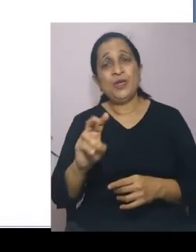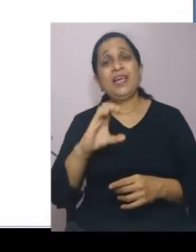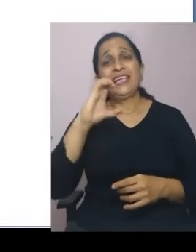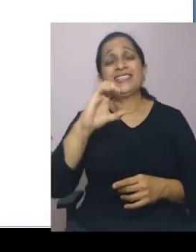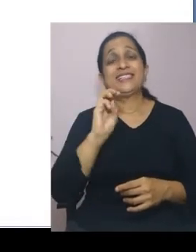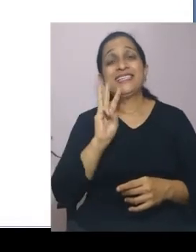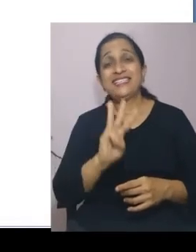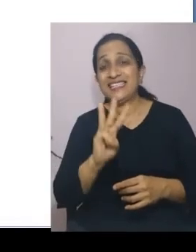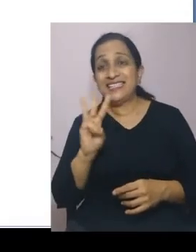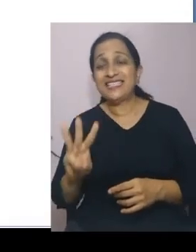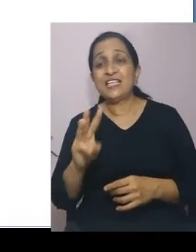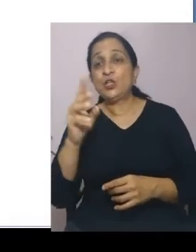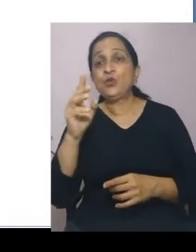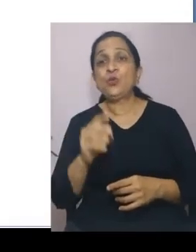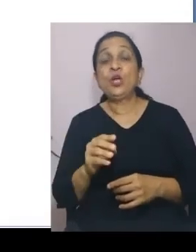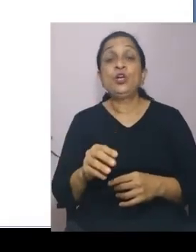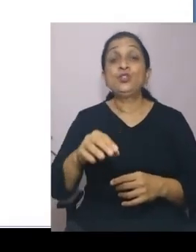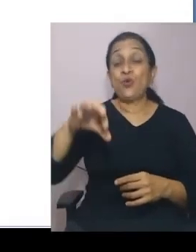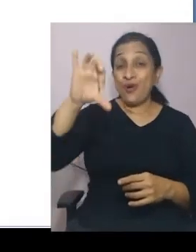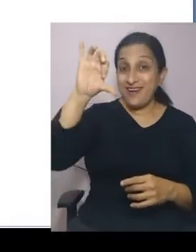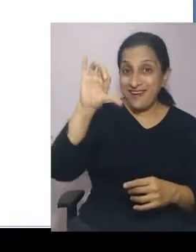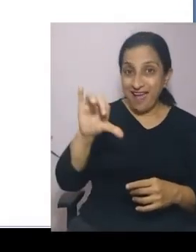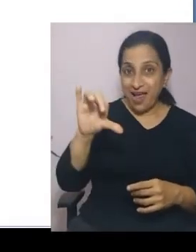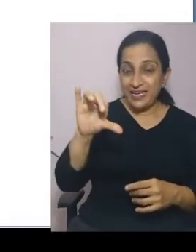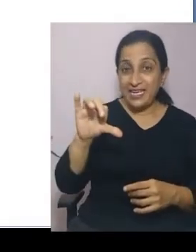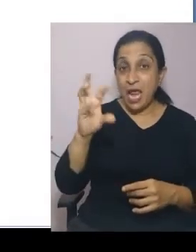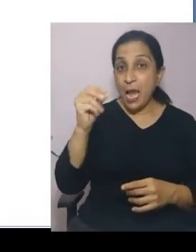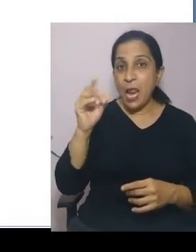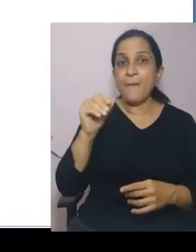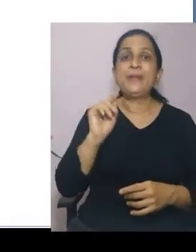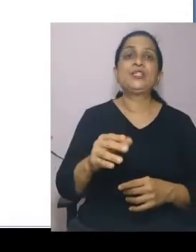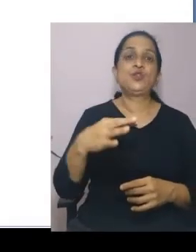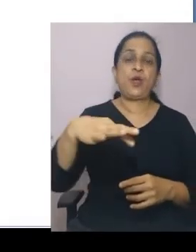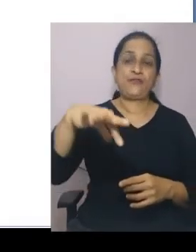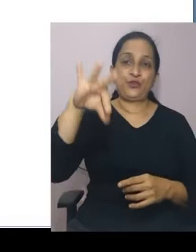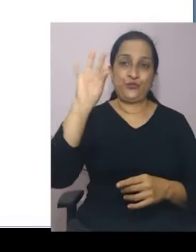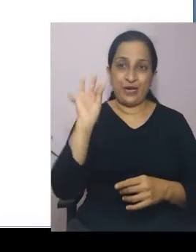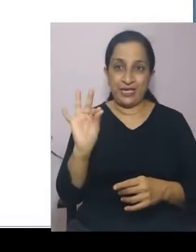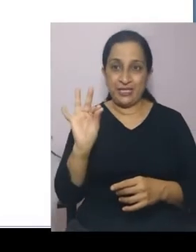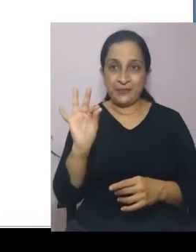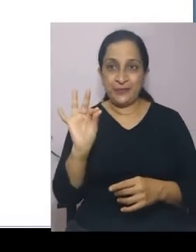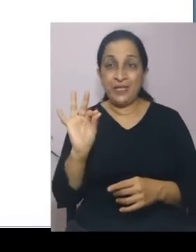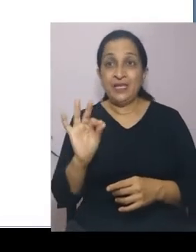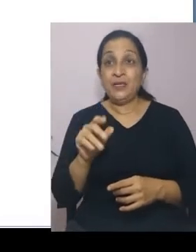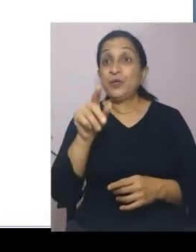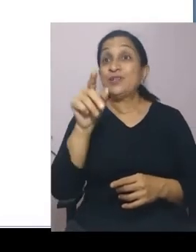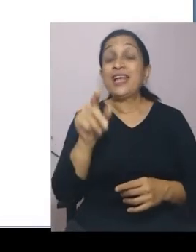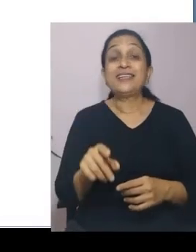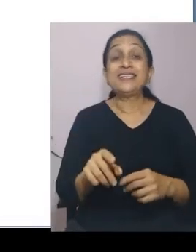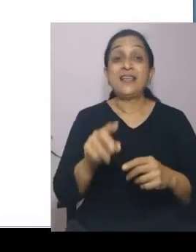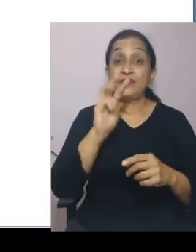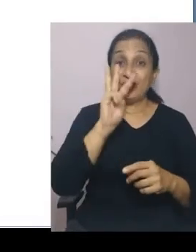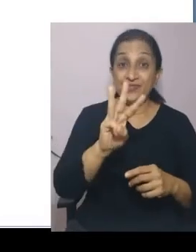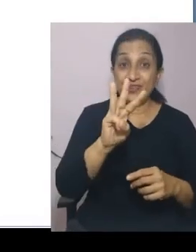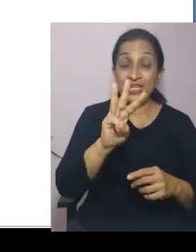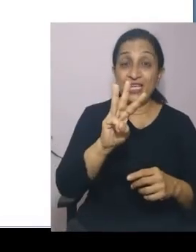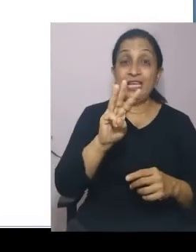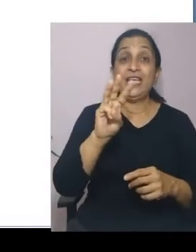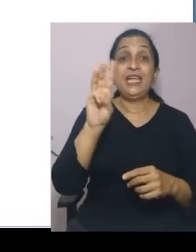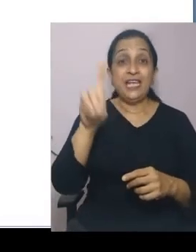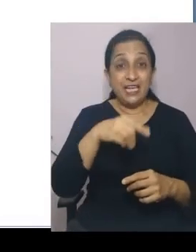3. These totally 9 quantities have to be determined because it's a 3 by 3 matrix.